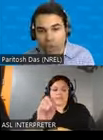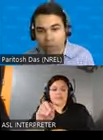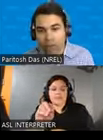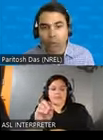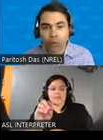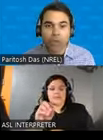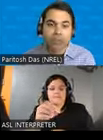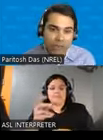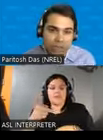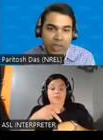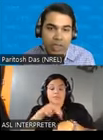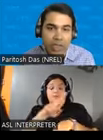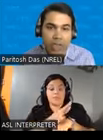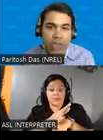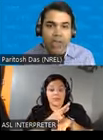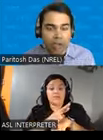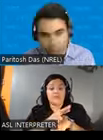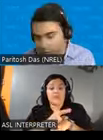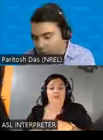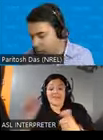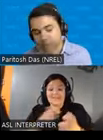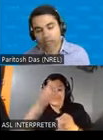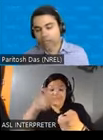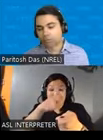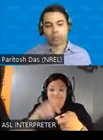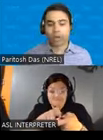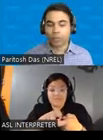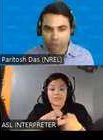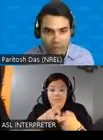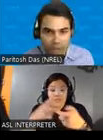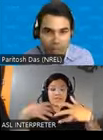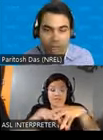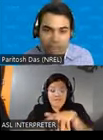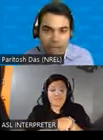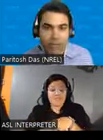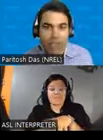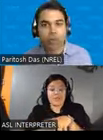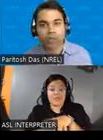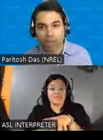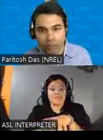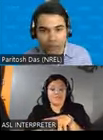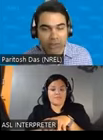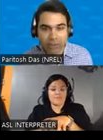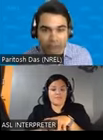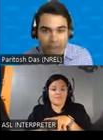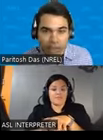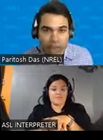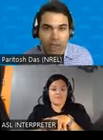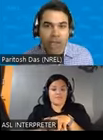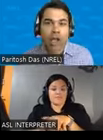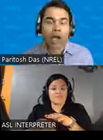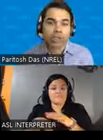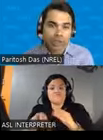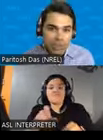by incorporating Puerto Rico specific data, such as like how much EV adoption has happened, what are the number of EVs that are currently